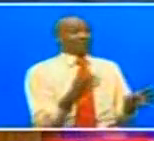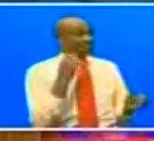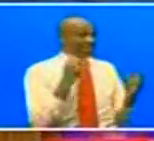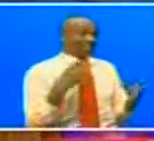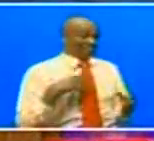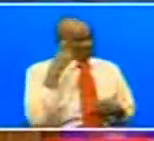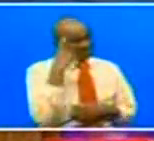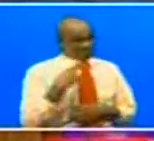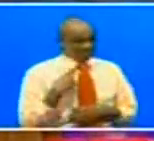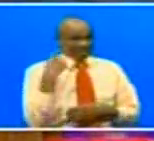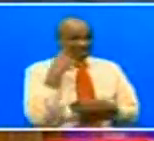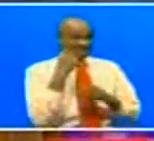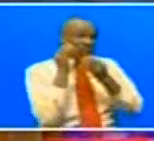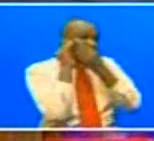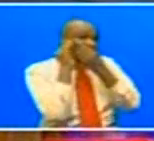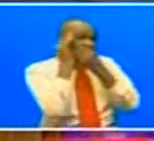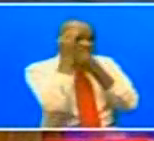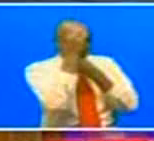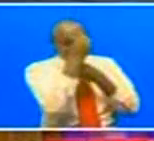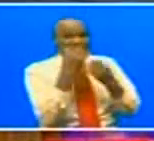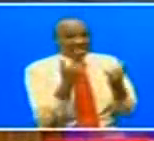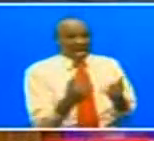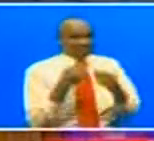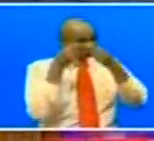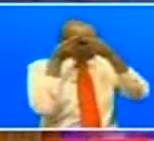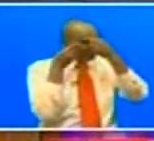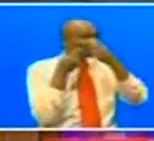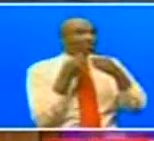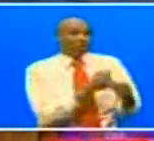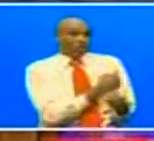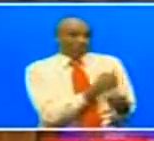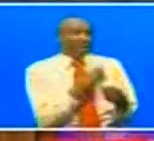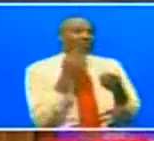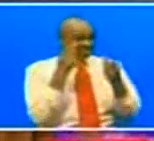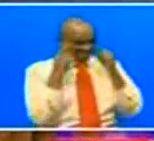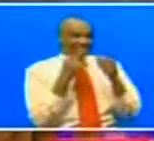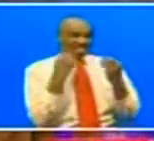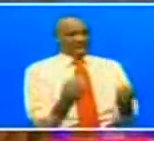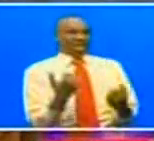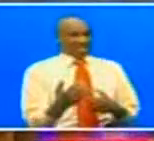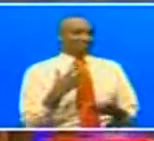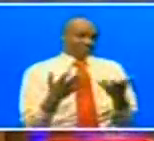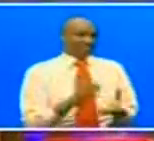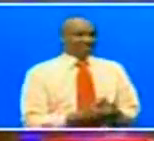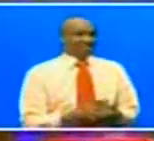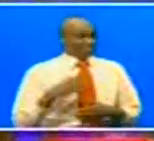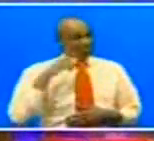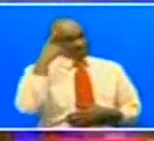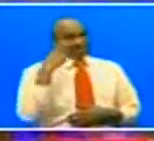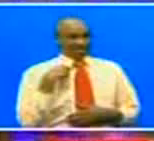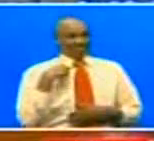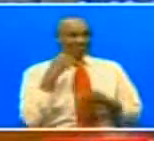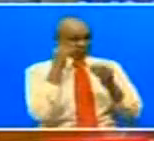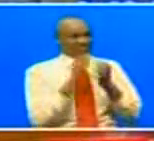that plastic surgery is very good. And who's your doctor? I wouldn't possibly share that information. Is that classified? On live TV. Highly classified.